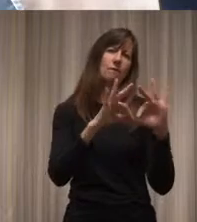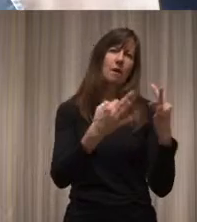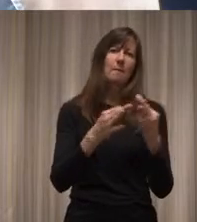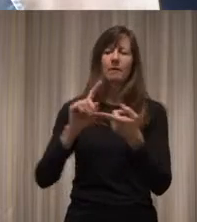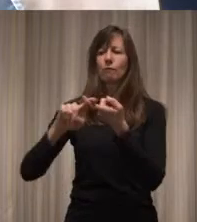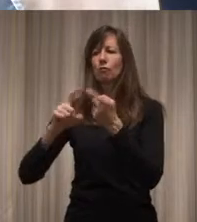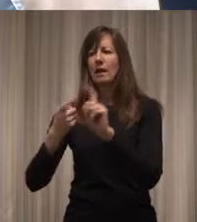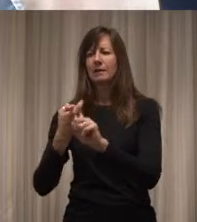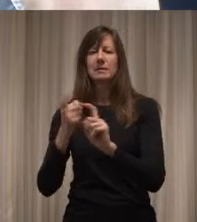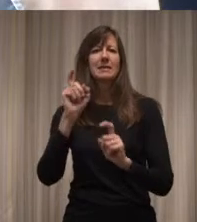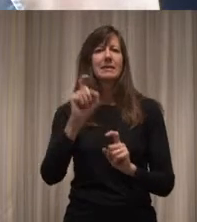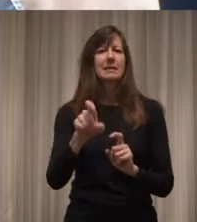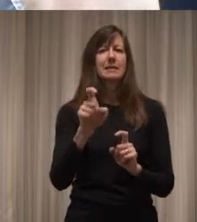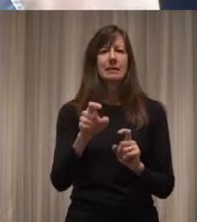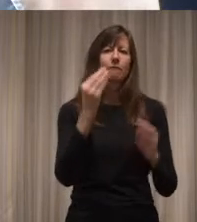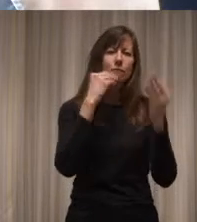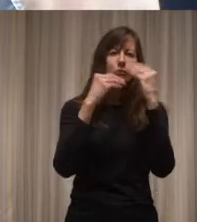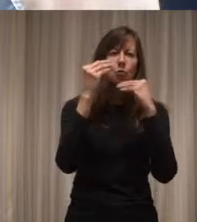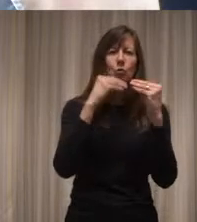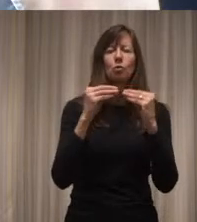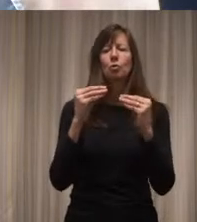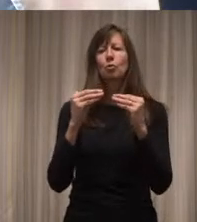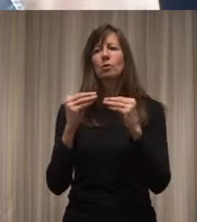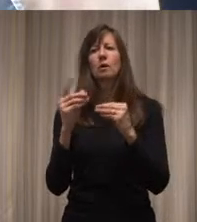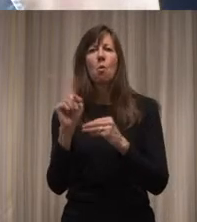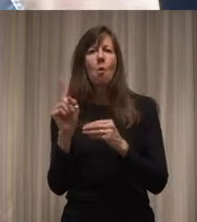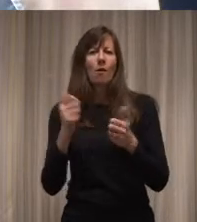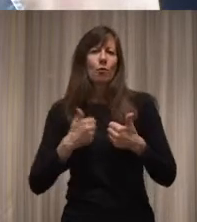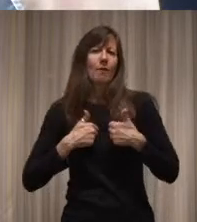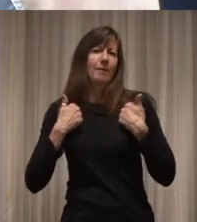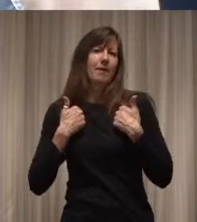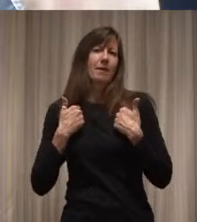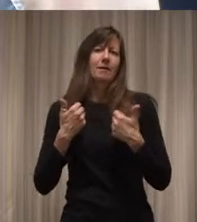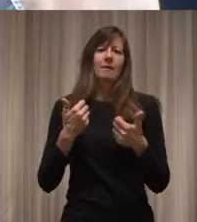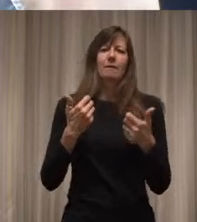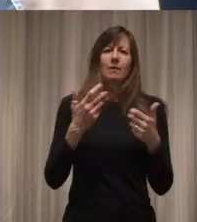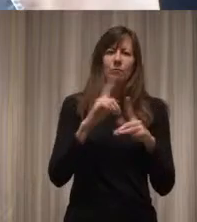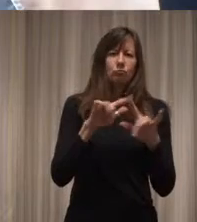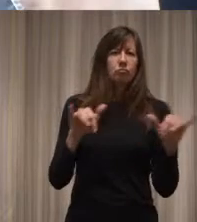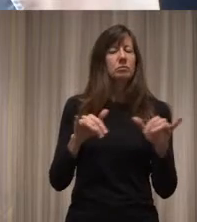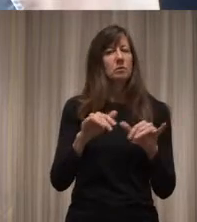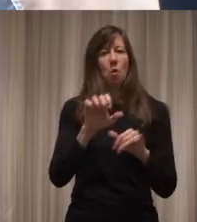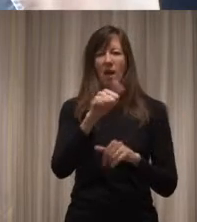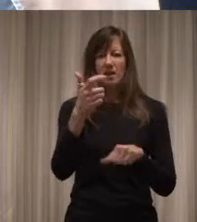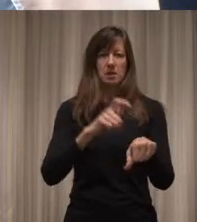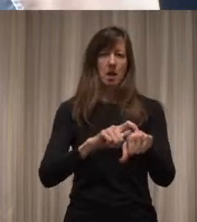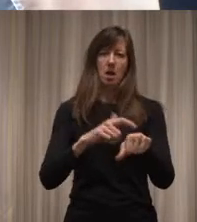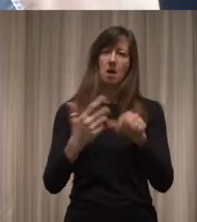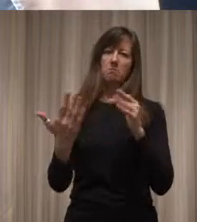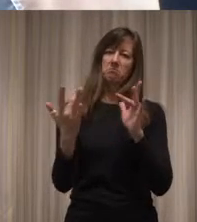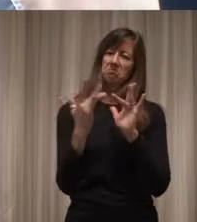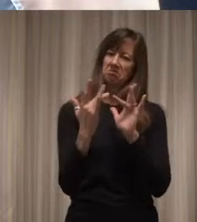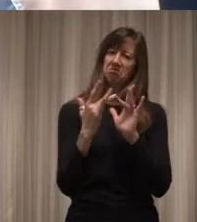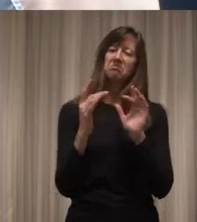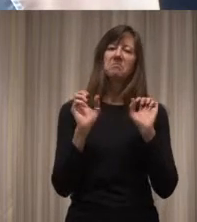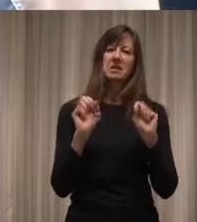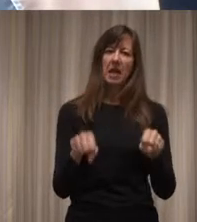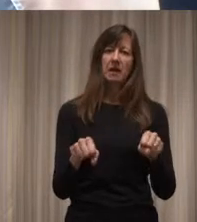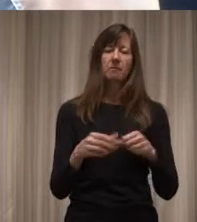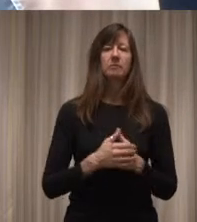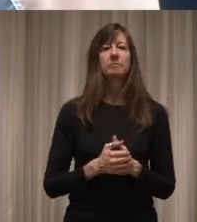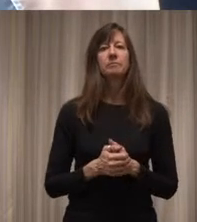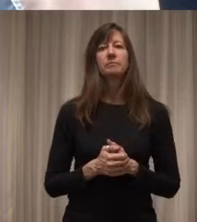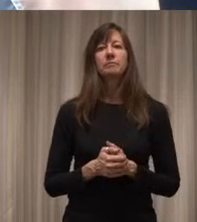critical essential services. So don't hesitate to reach out. Again, I want to thank each of you for tuning in